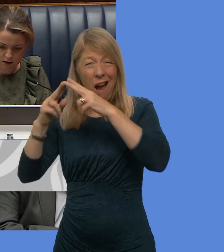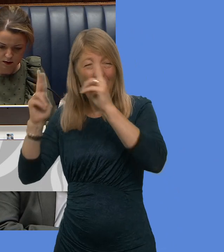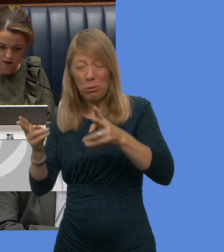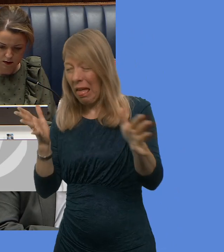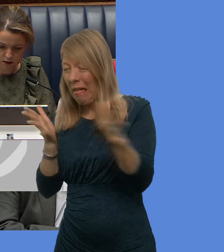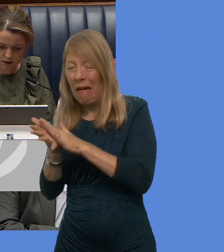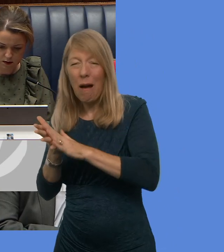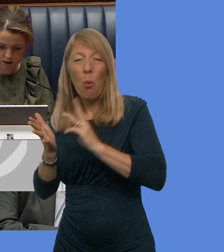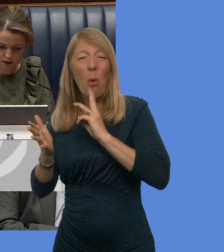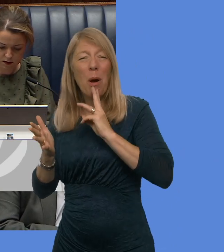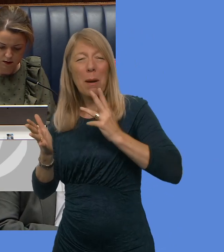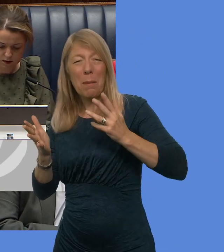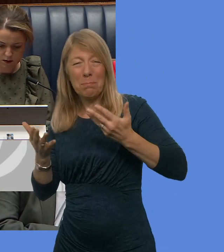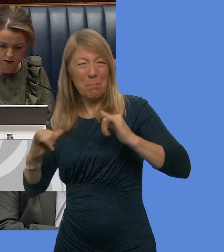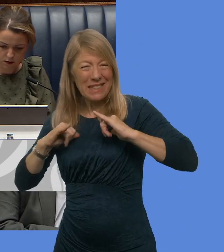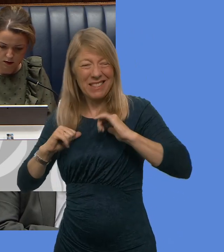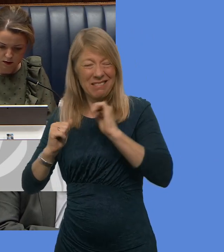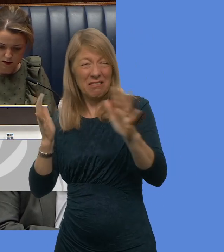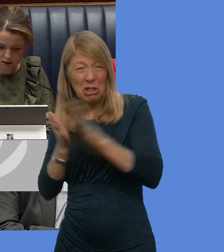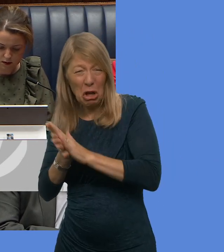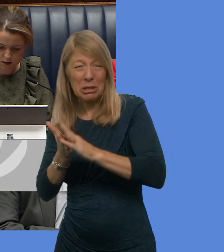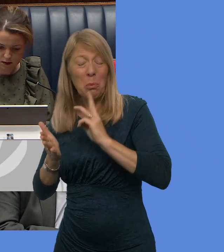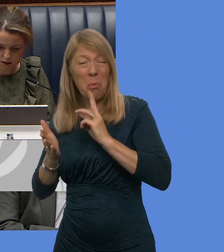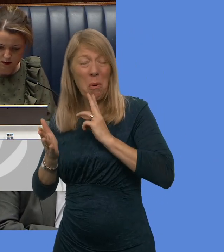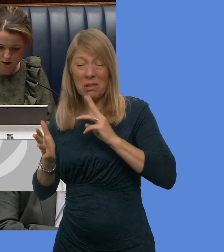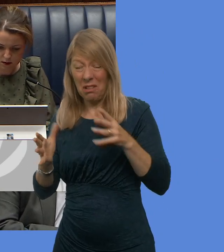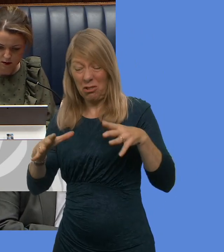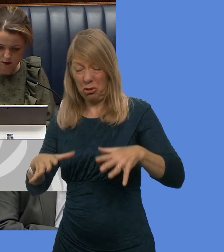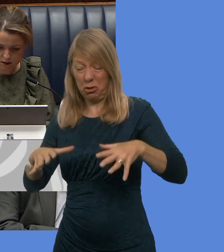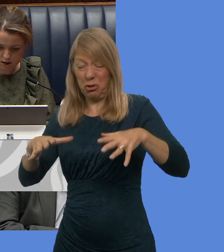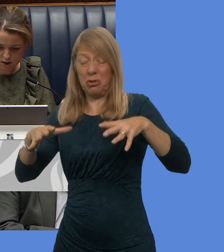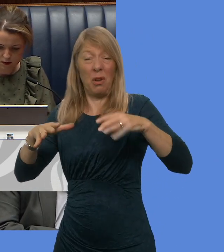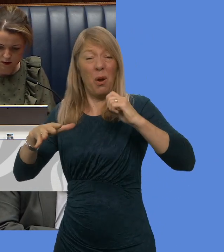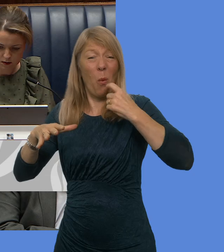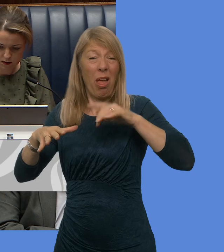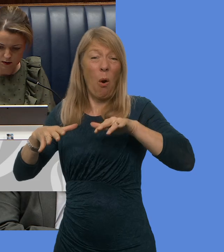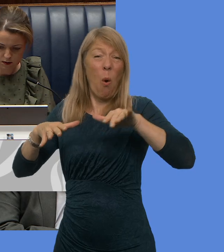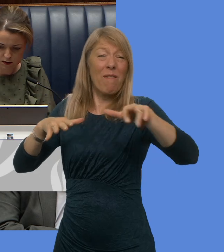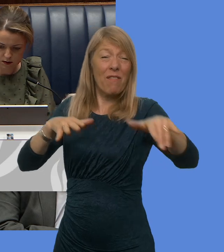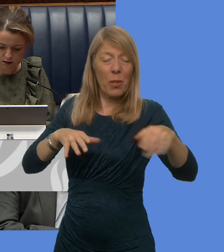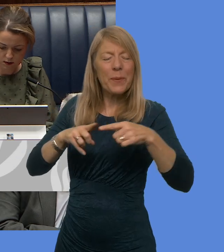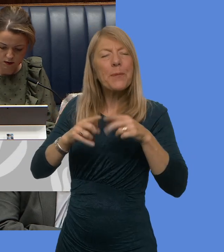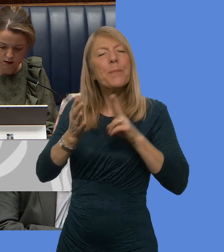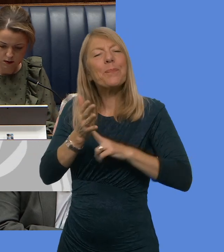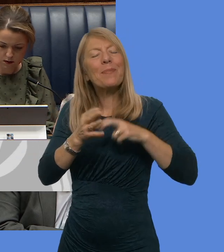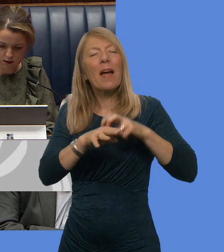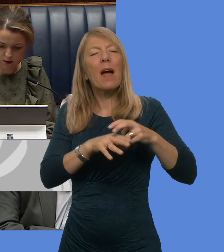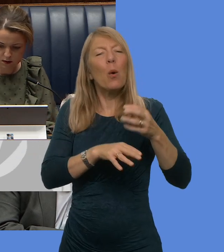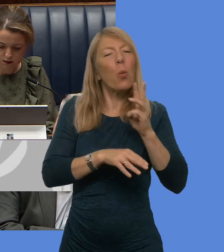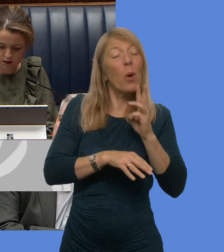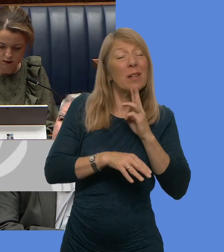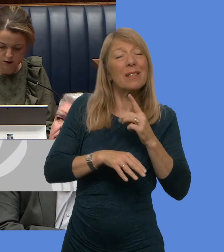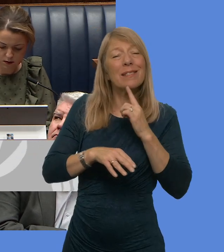The vast majority of what is spilled is made up of rainwater. However, NI Water estimates that approximately 1-2% of what is